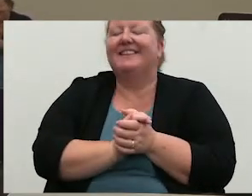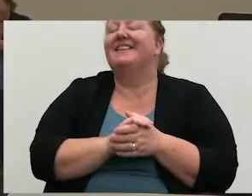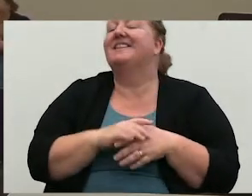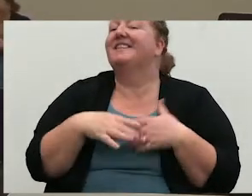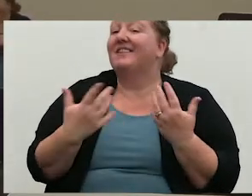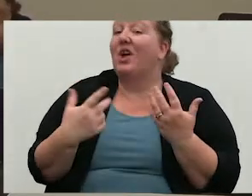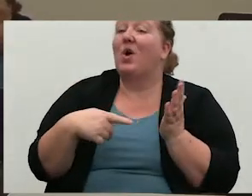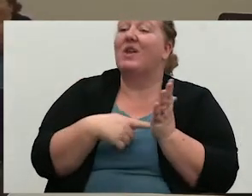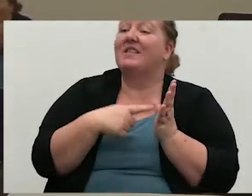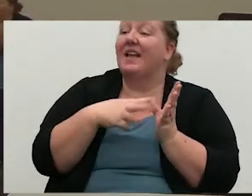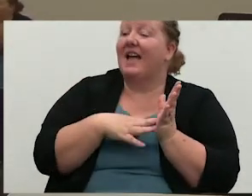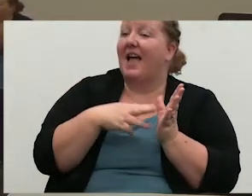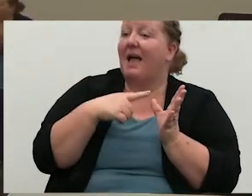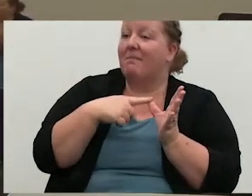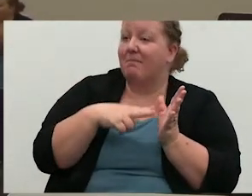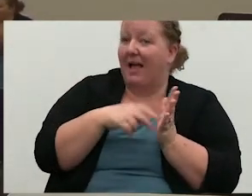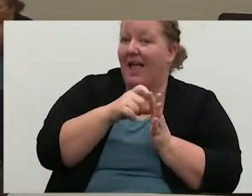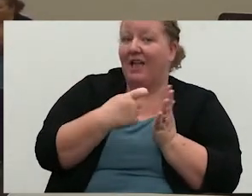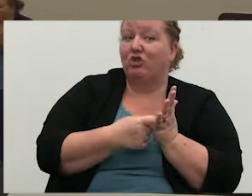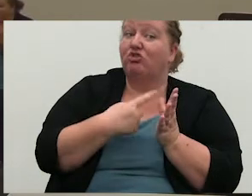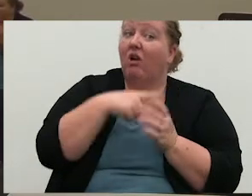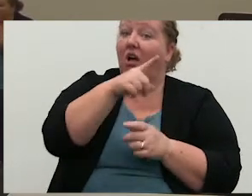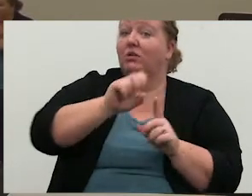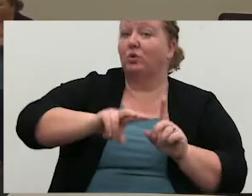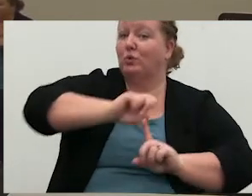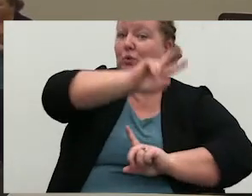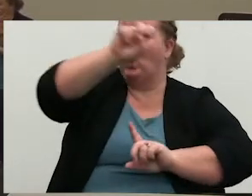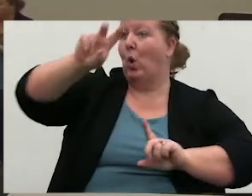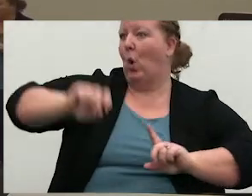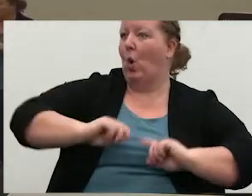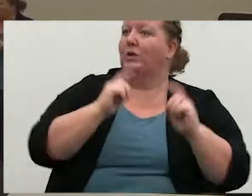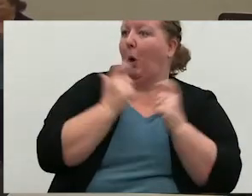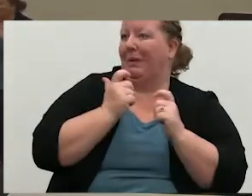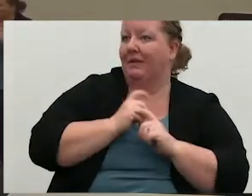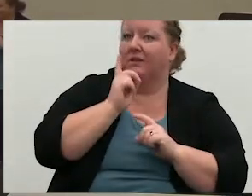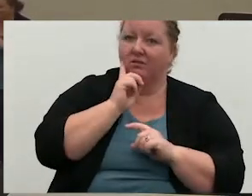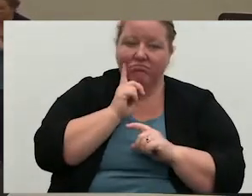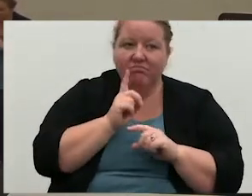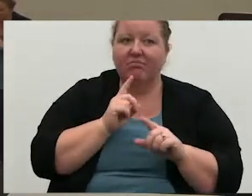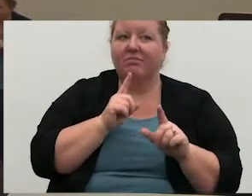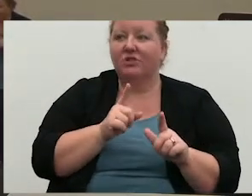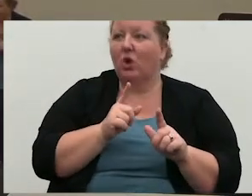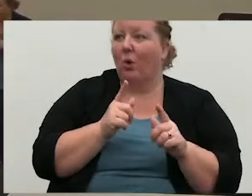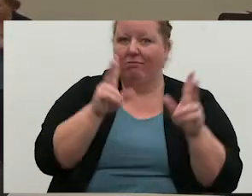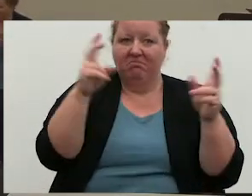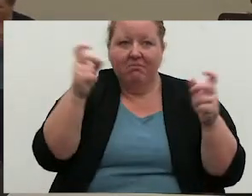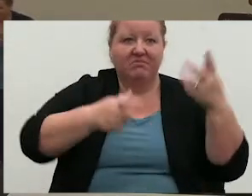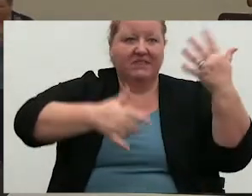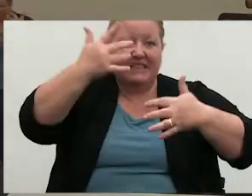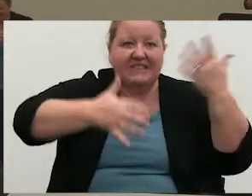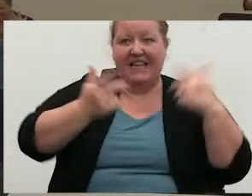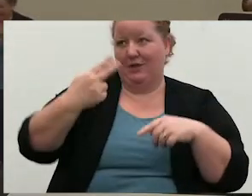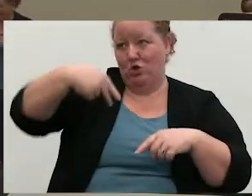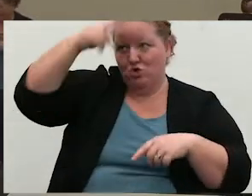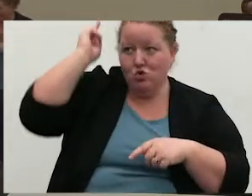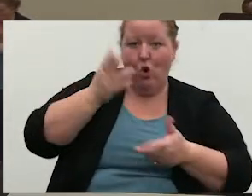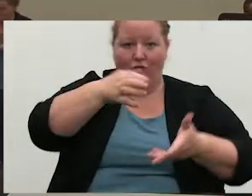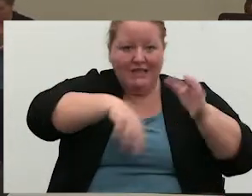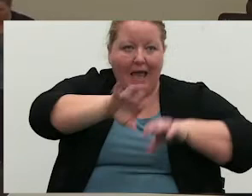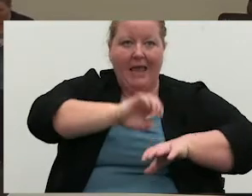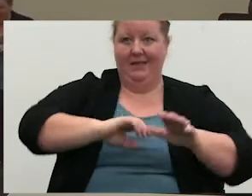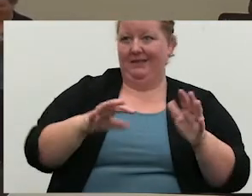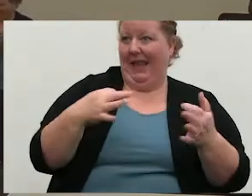Timandra also tours as a solo comedian, making topics such as statistics and neuroscience entertaining